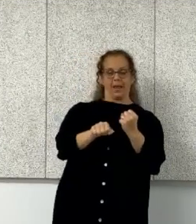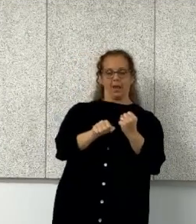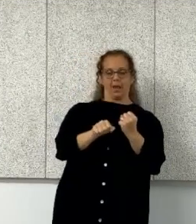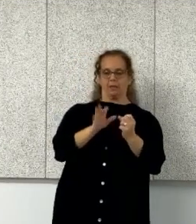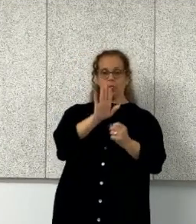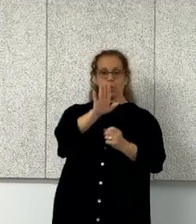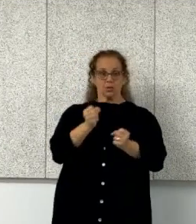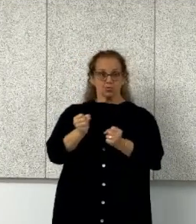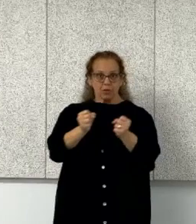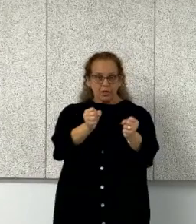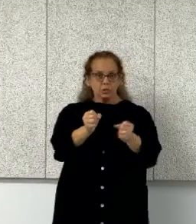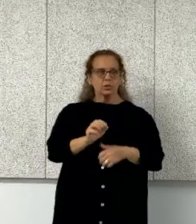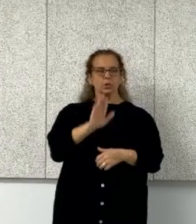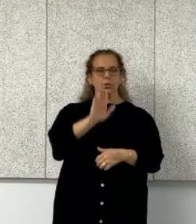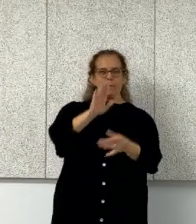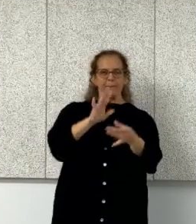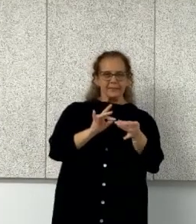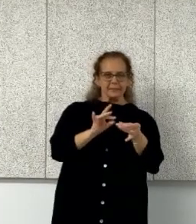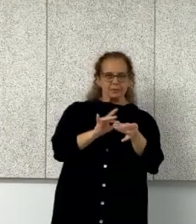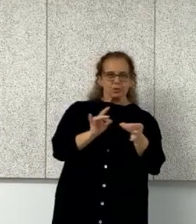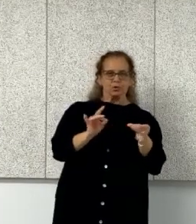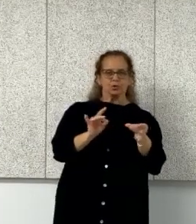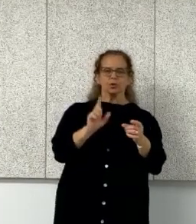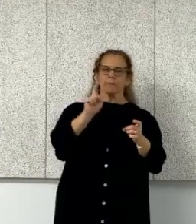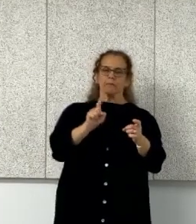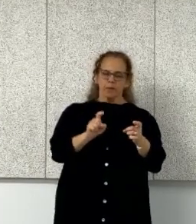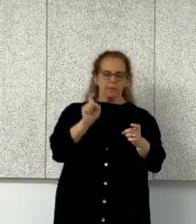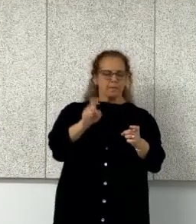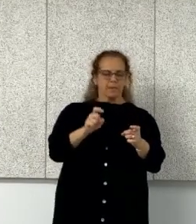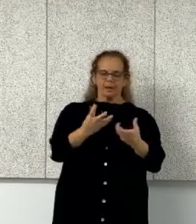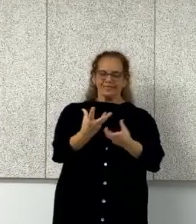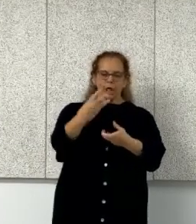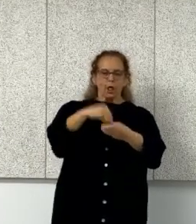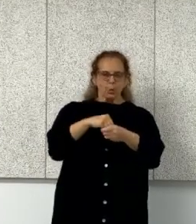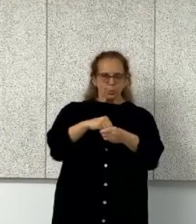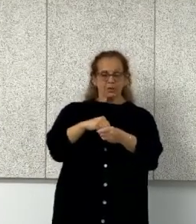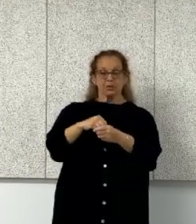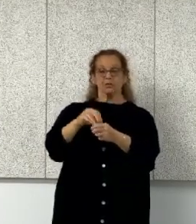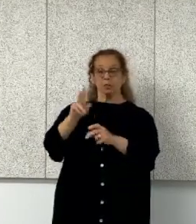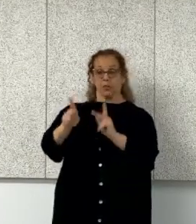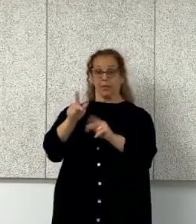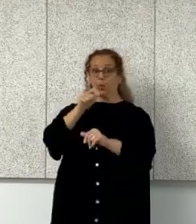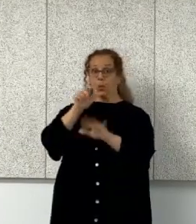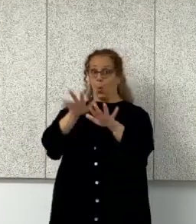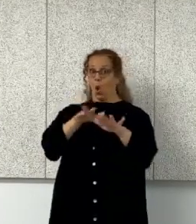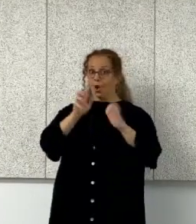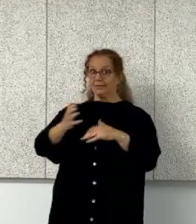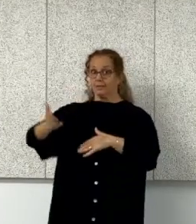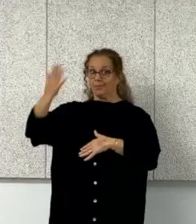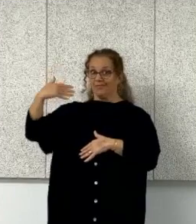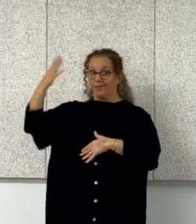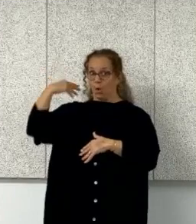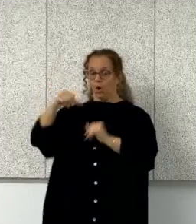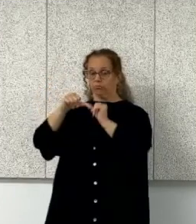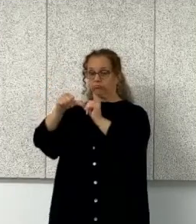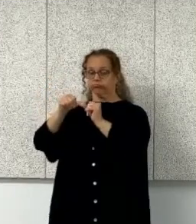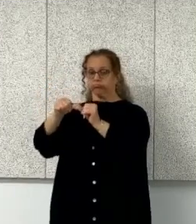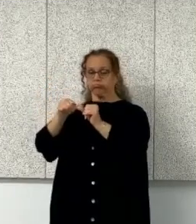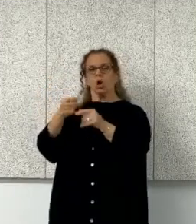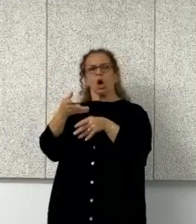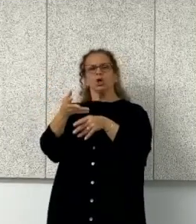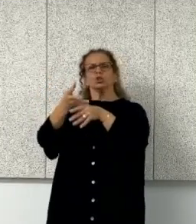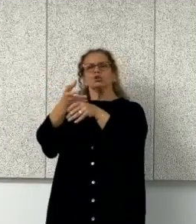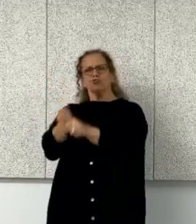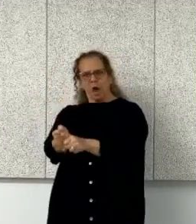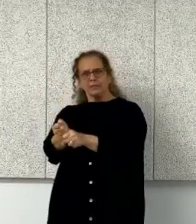you message is one that is as inclusive to the people who have been committed to supporting your organization, and you trust them enough